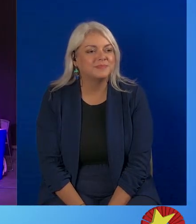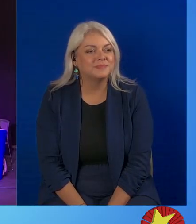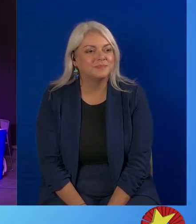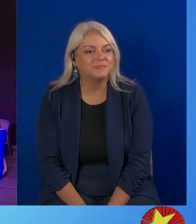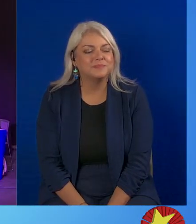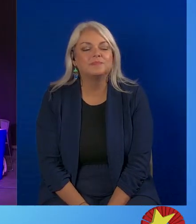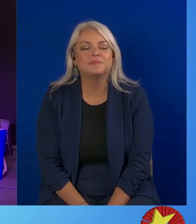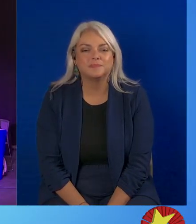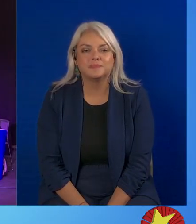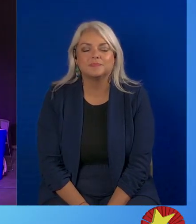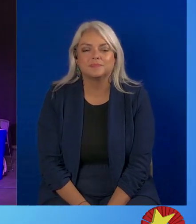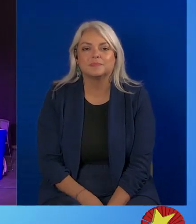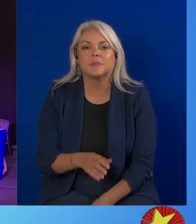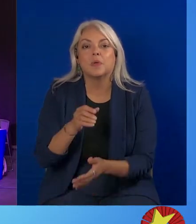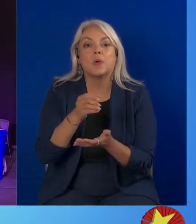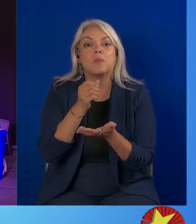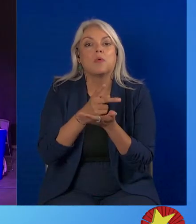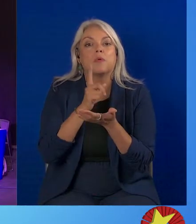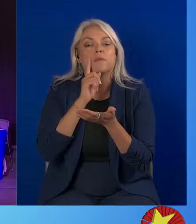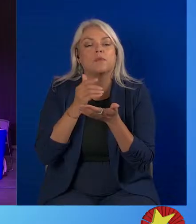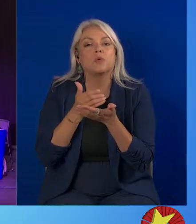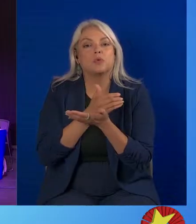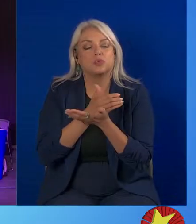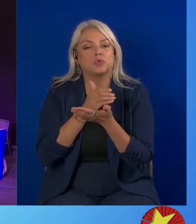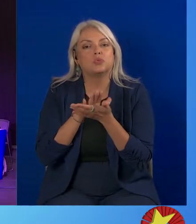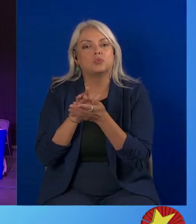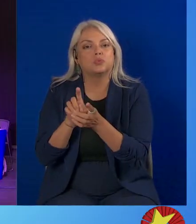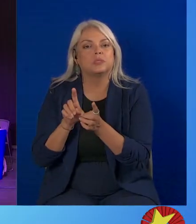Which is the approval of new district agreements.